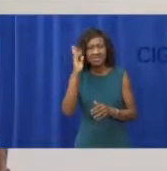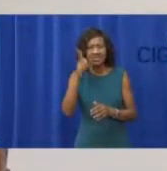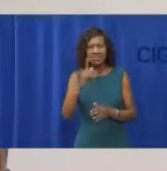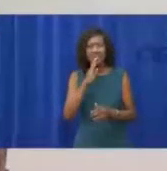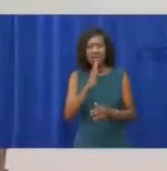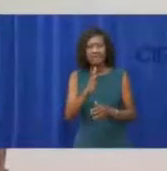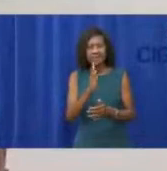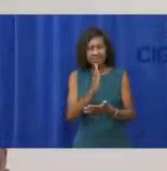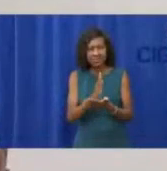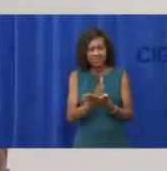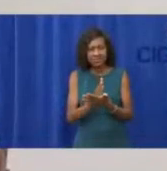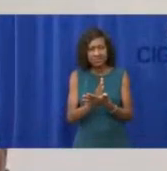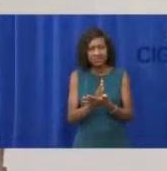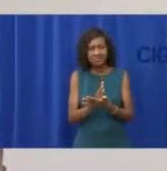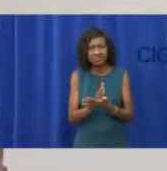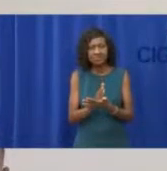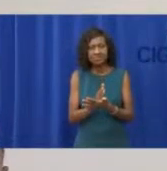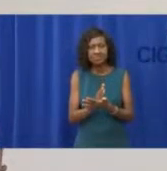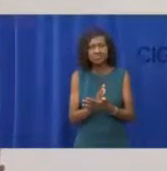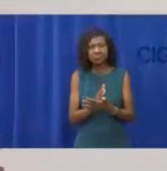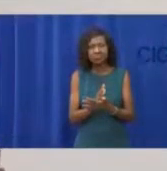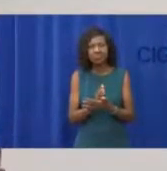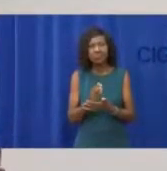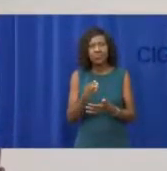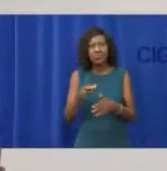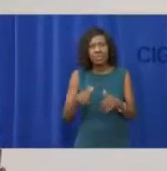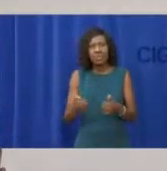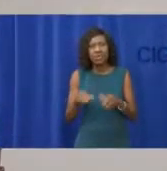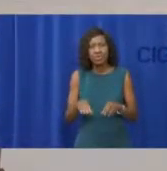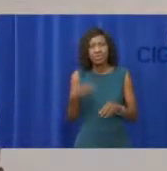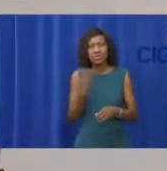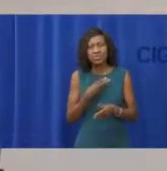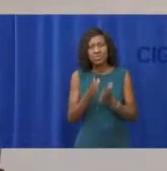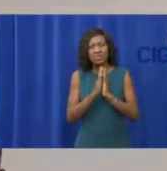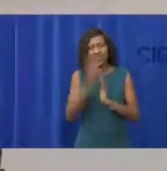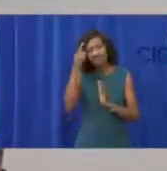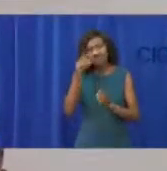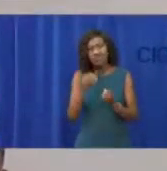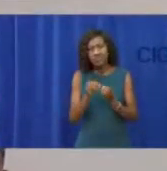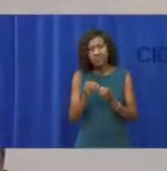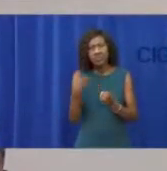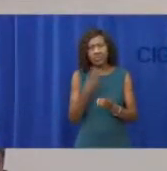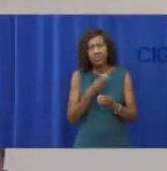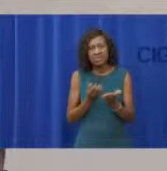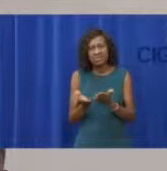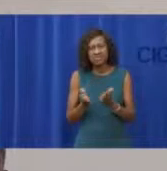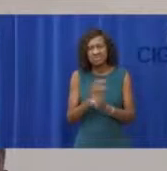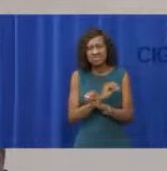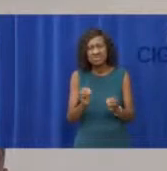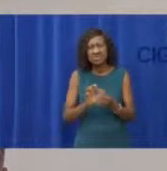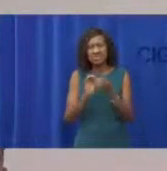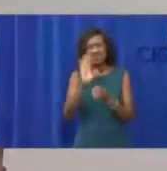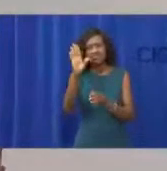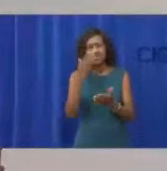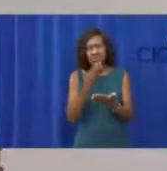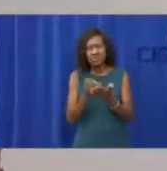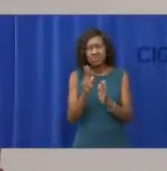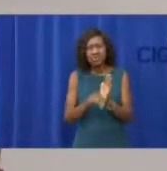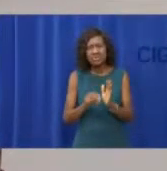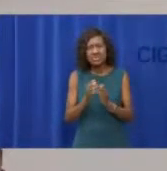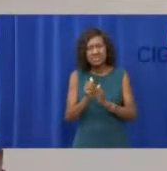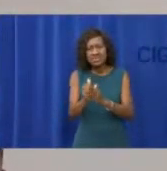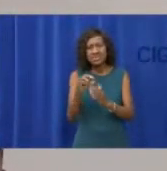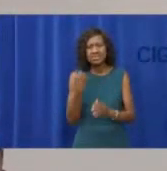to a minimum. How can we ask for more? For we deserve nothing of your goodness. Guide our